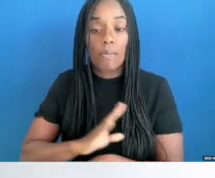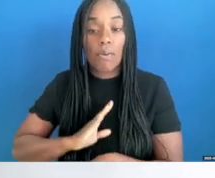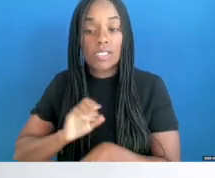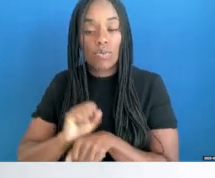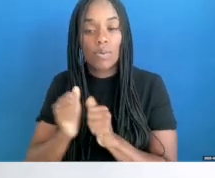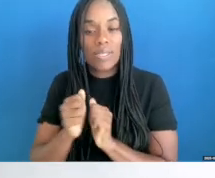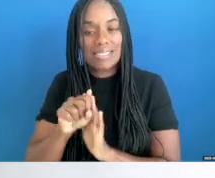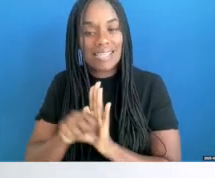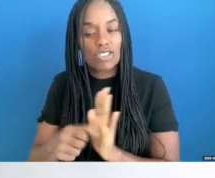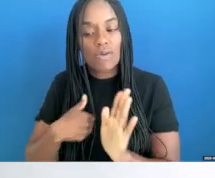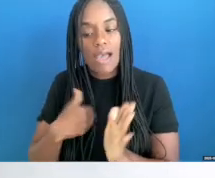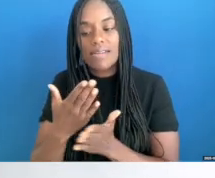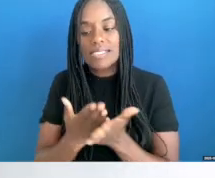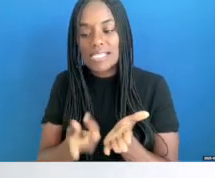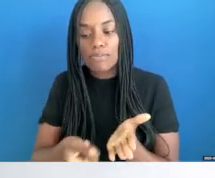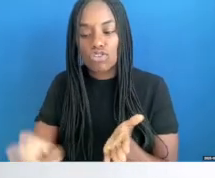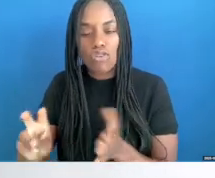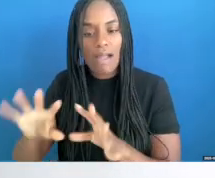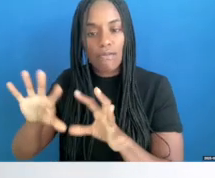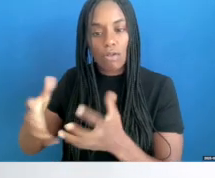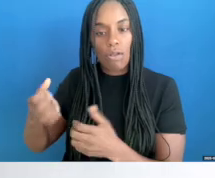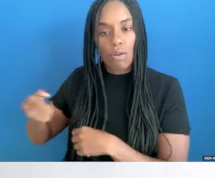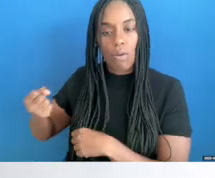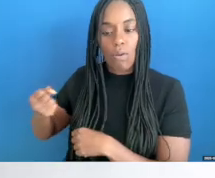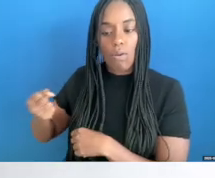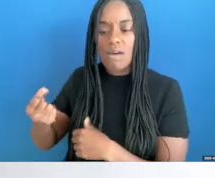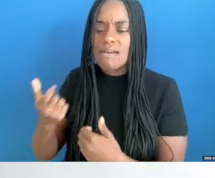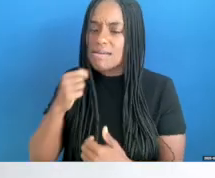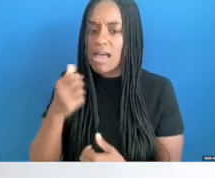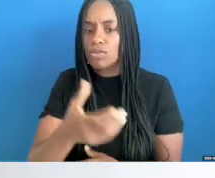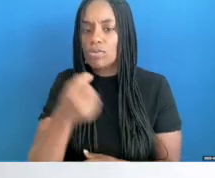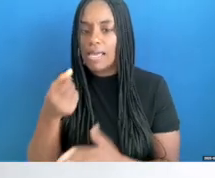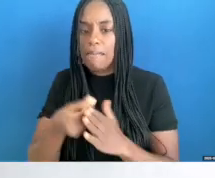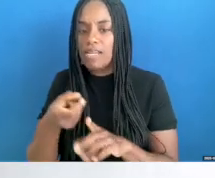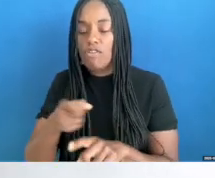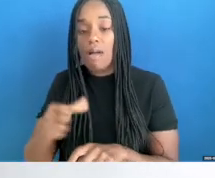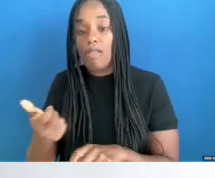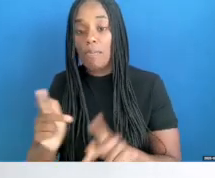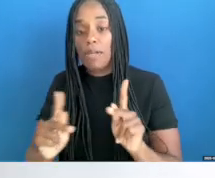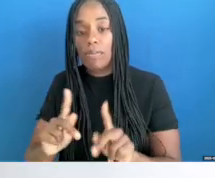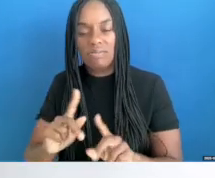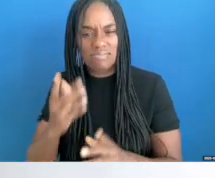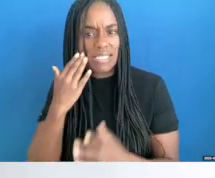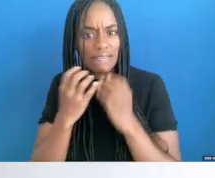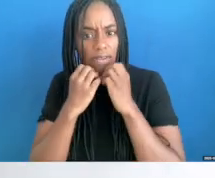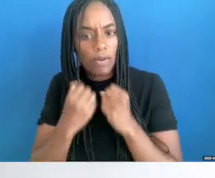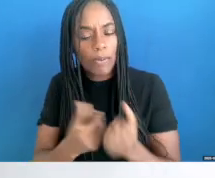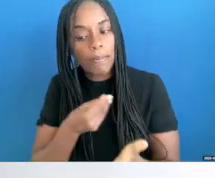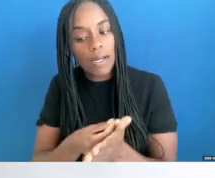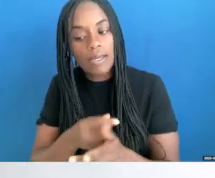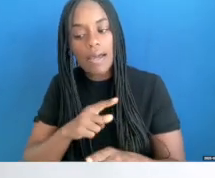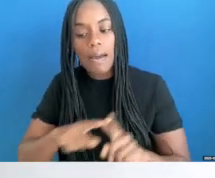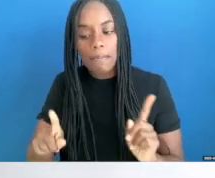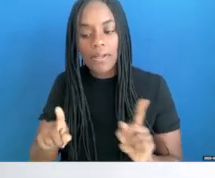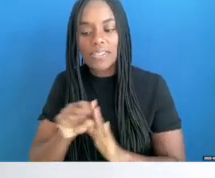certain tribal set-asides, not to take money out of other people's pockets. I know these are valuable dollars, but has the state or CARB considered